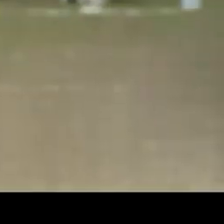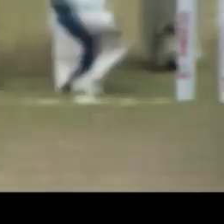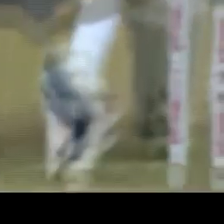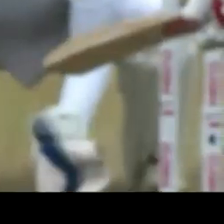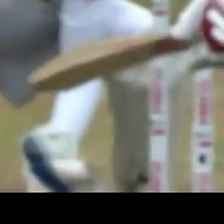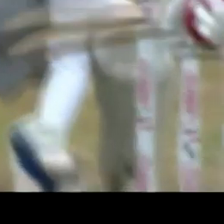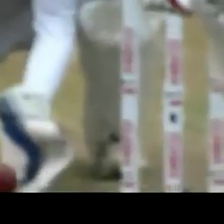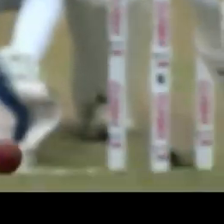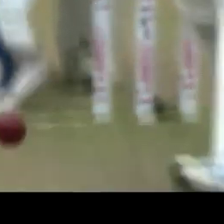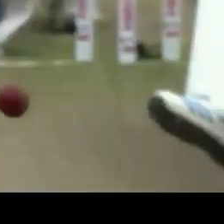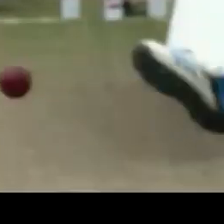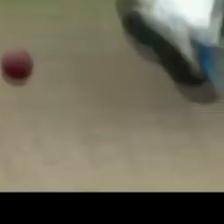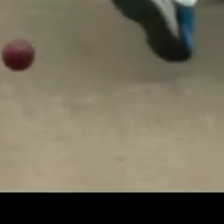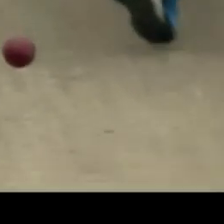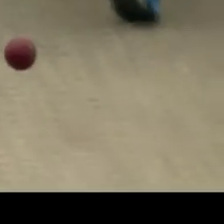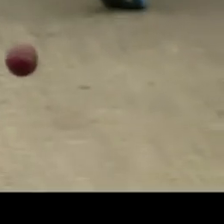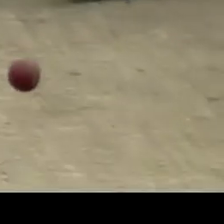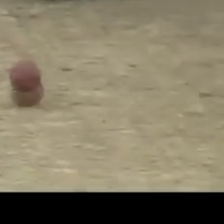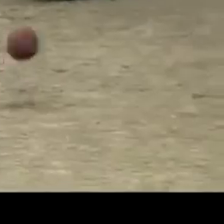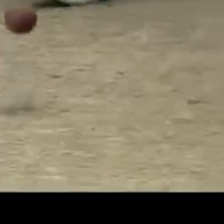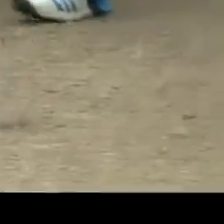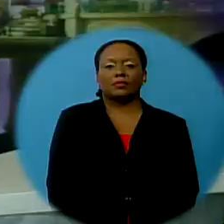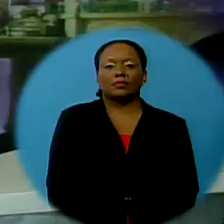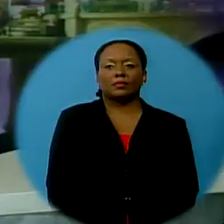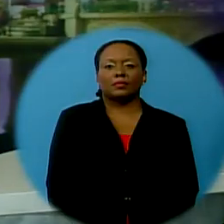Never an issue with that front foot from Herat.